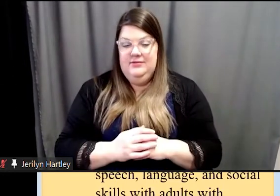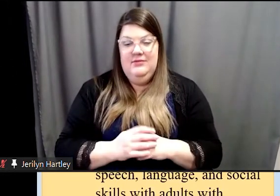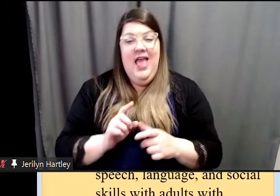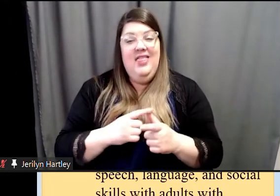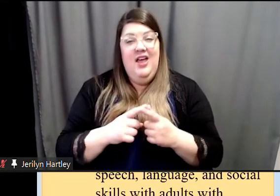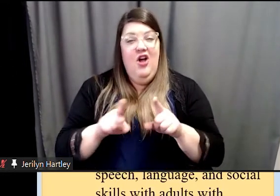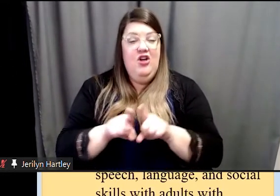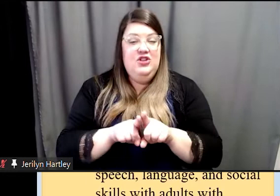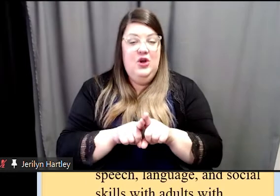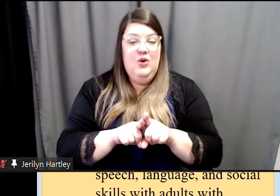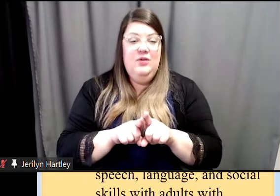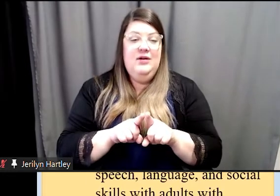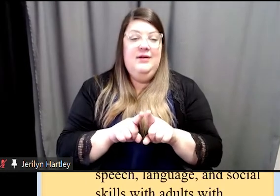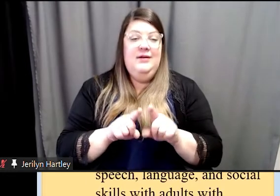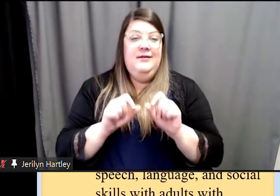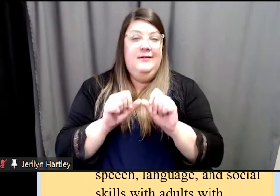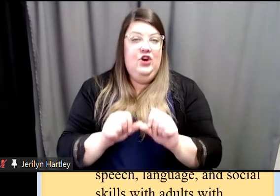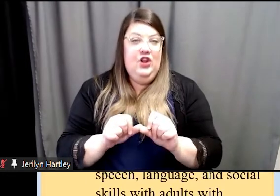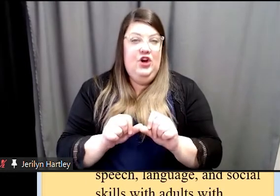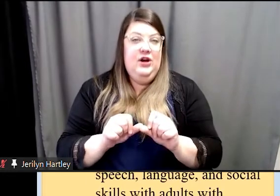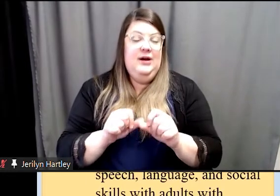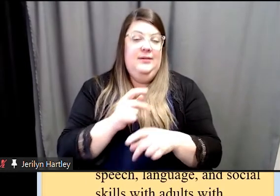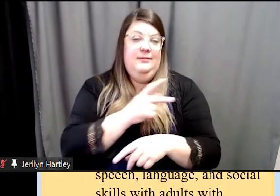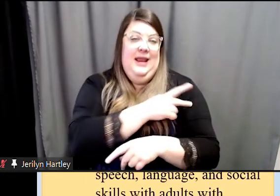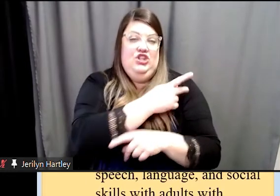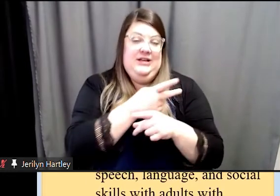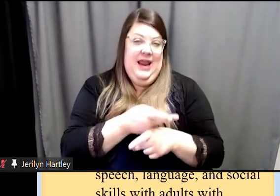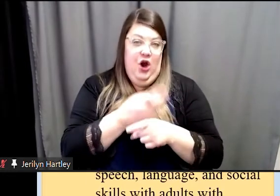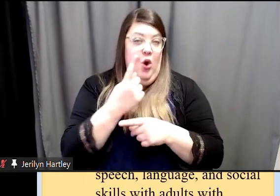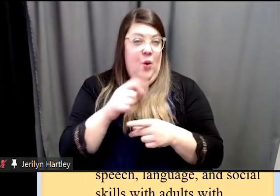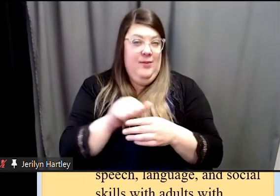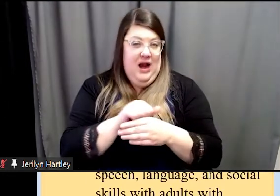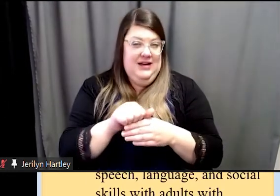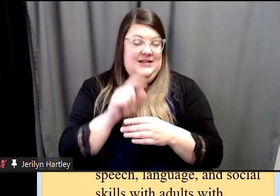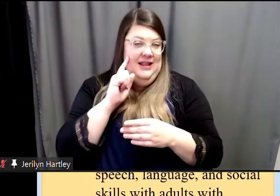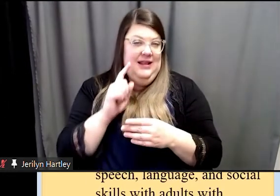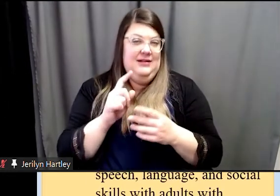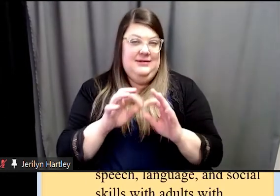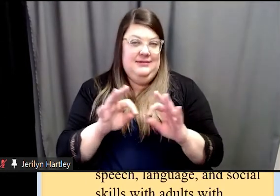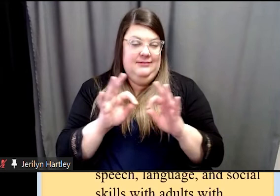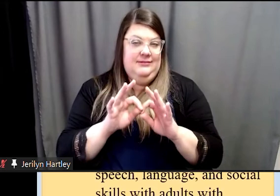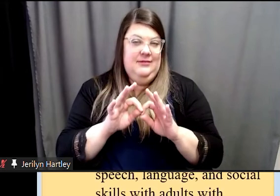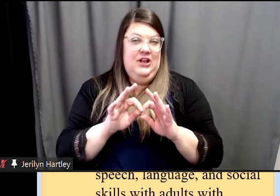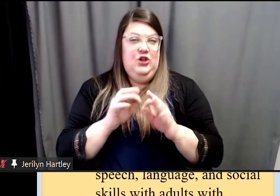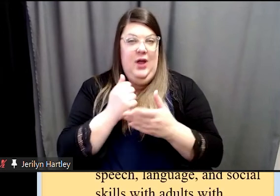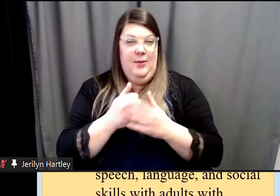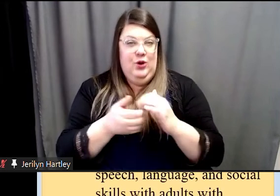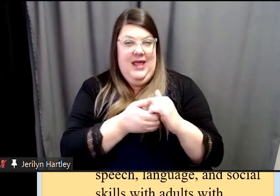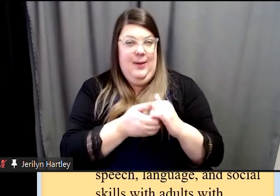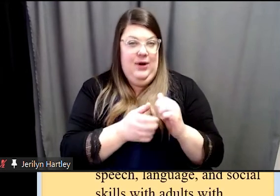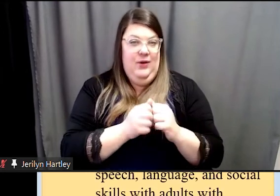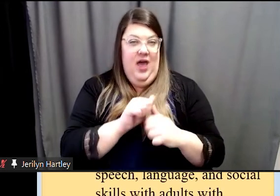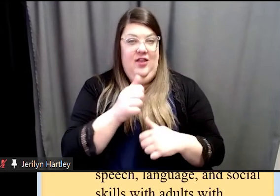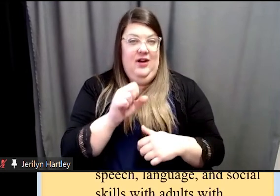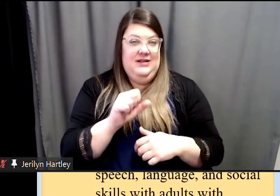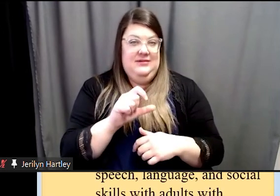to further patient care, one practice that I found to be really helpful for SLPs to collaborate with other professionals is